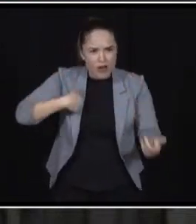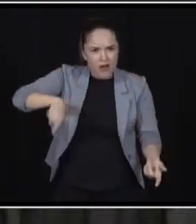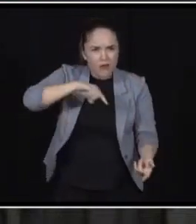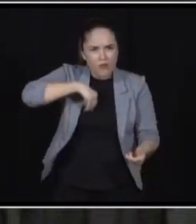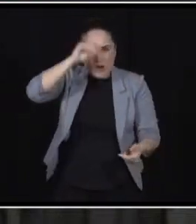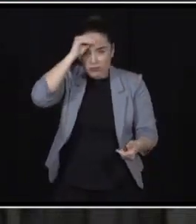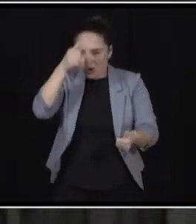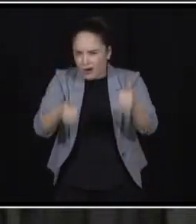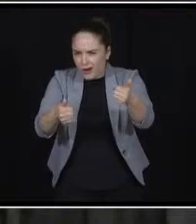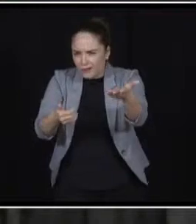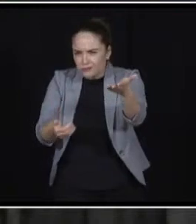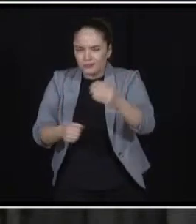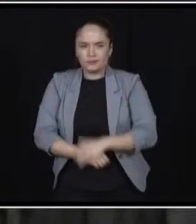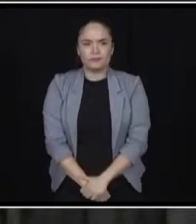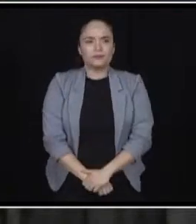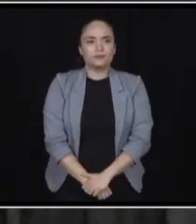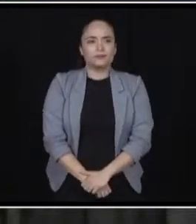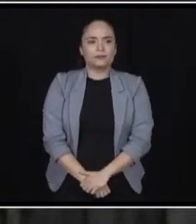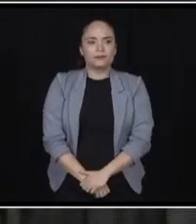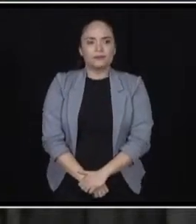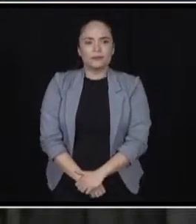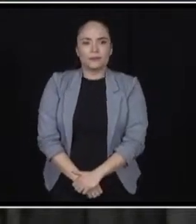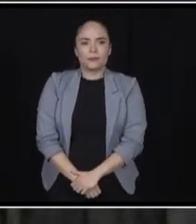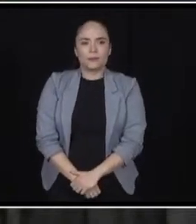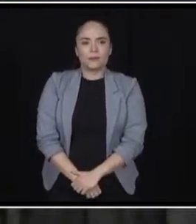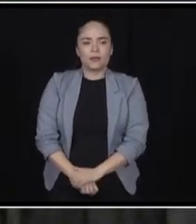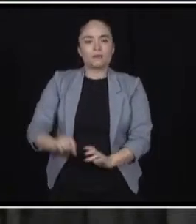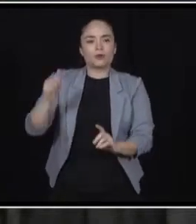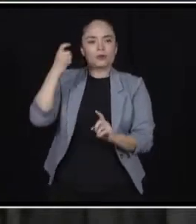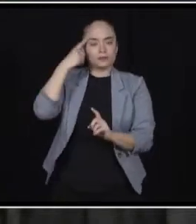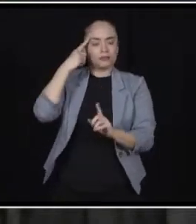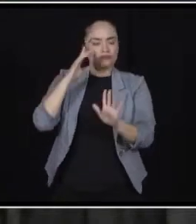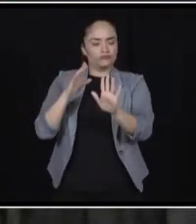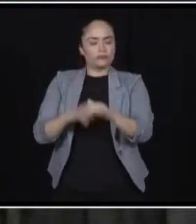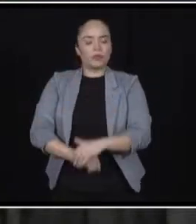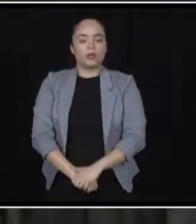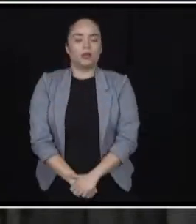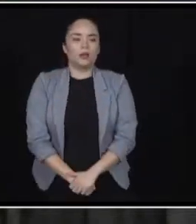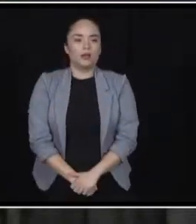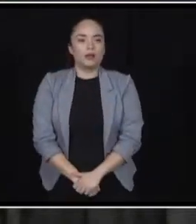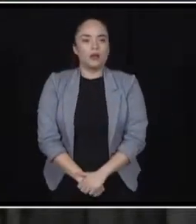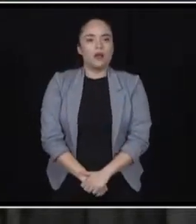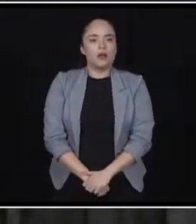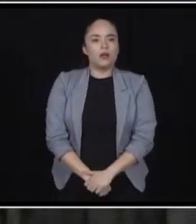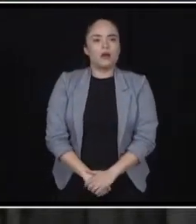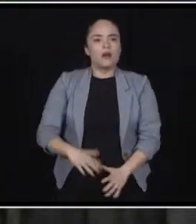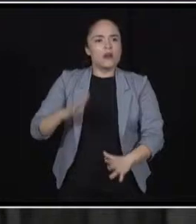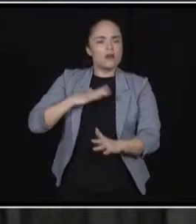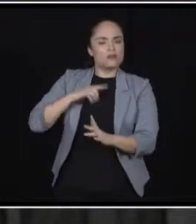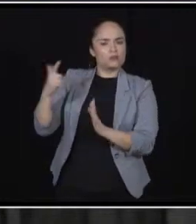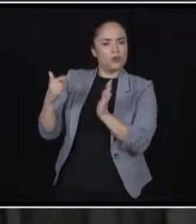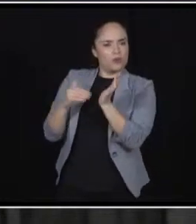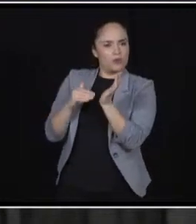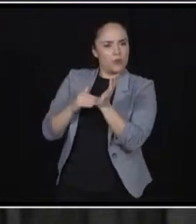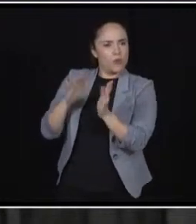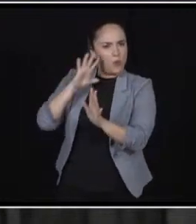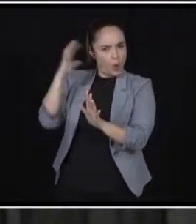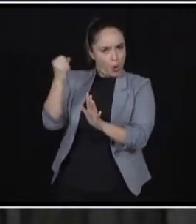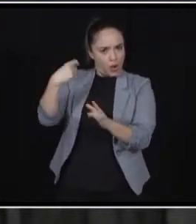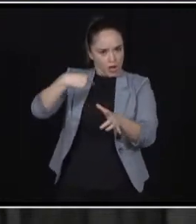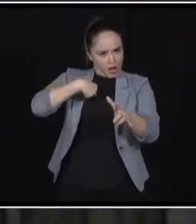Well, Travis, before I send it over to Dr. Williams, let me be very clear You know, this